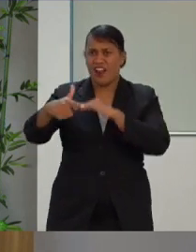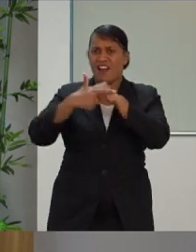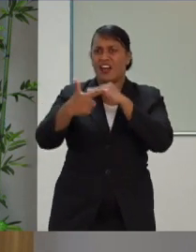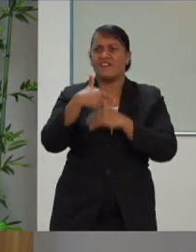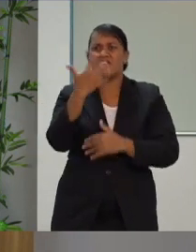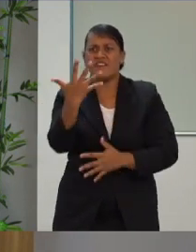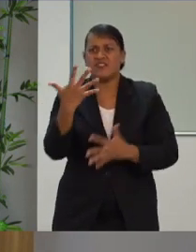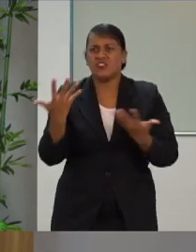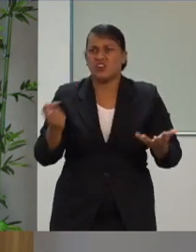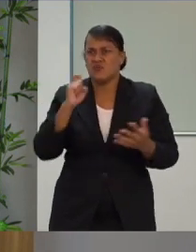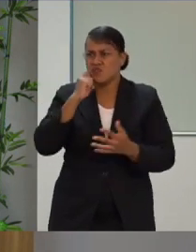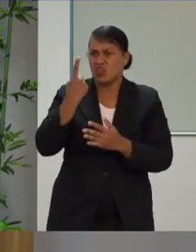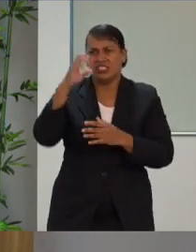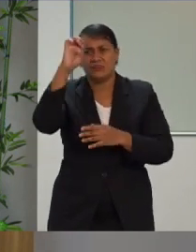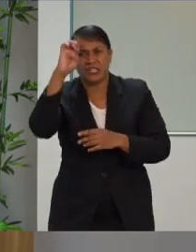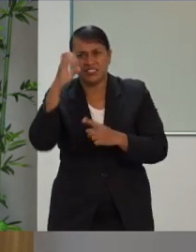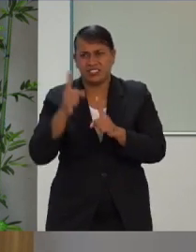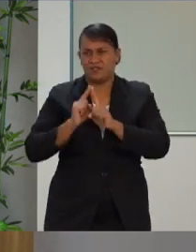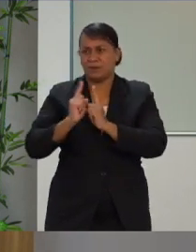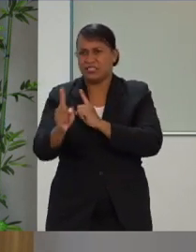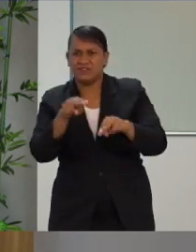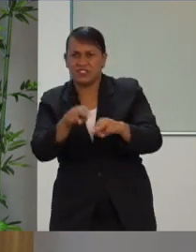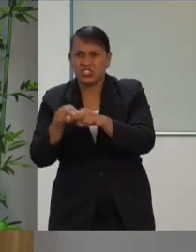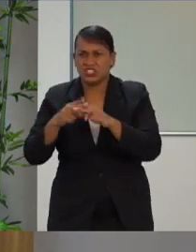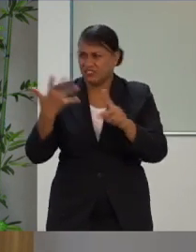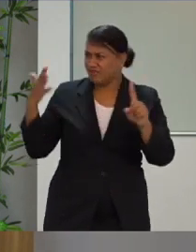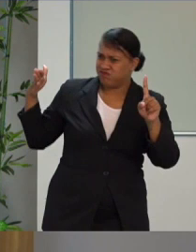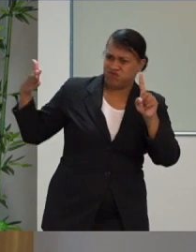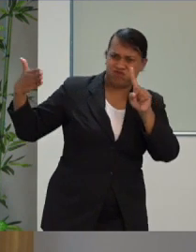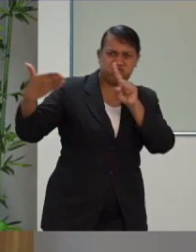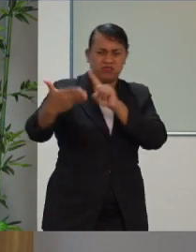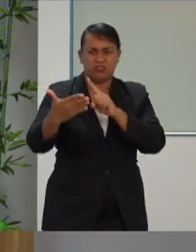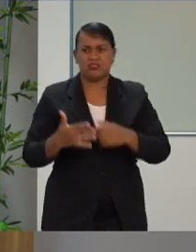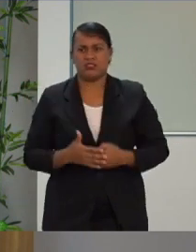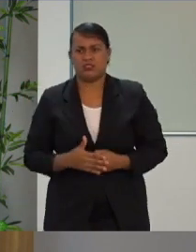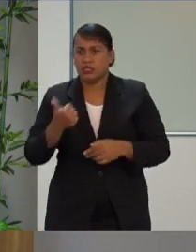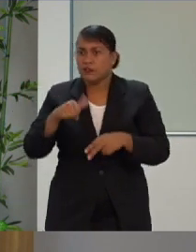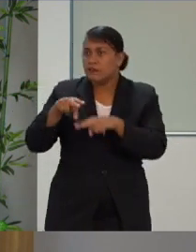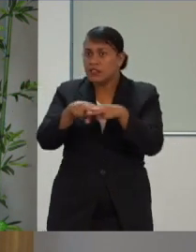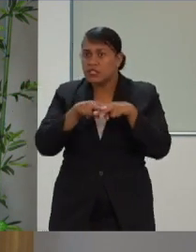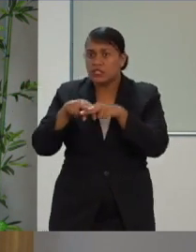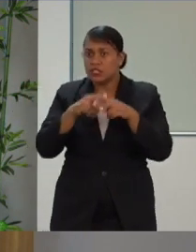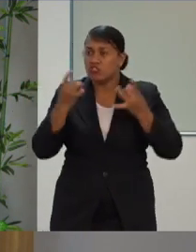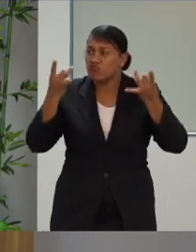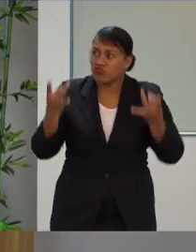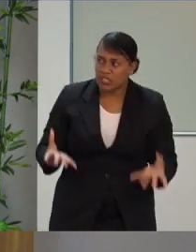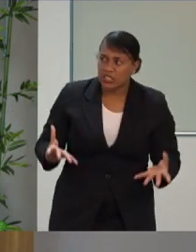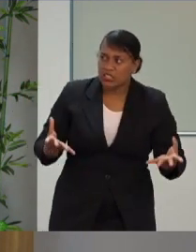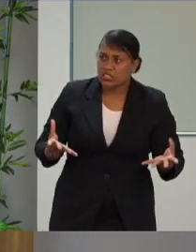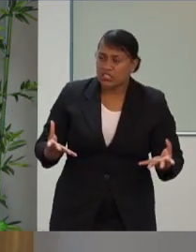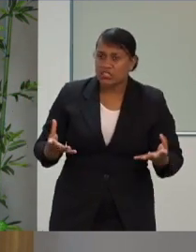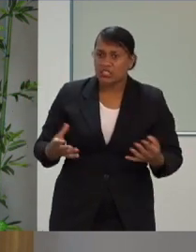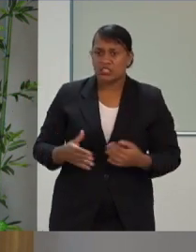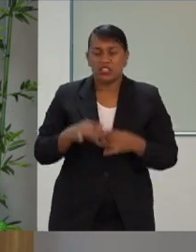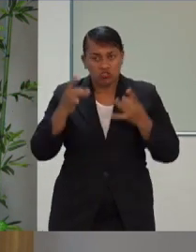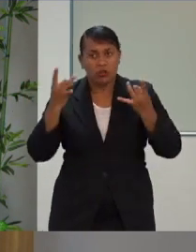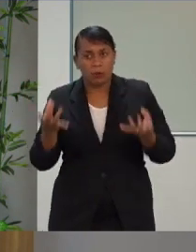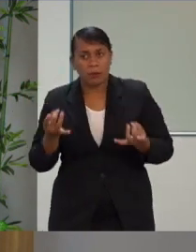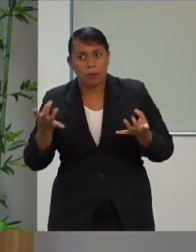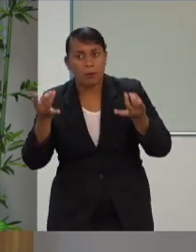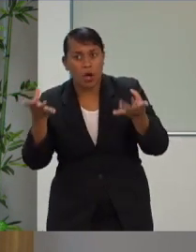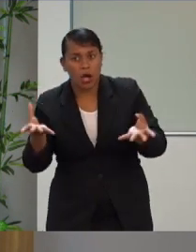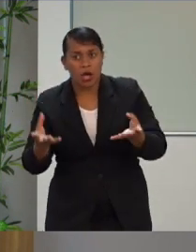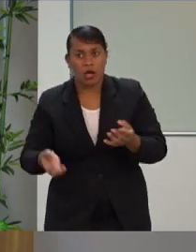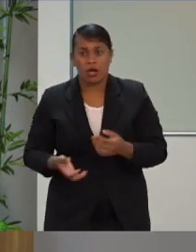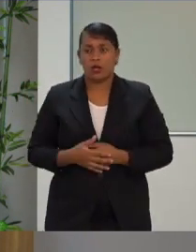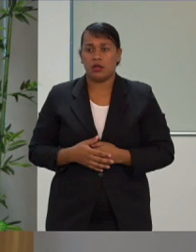tomorrow and Wednesday, my question to you is, is Fiji ready and prepared to recover if the cyclone devastates